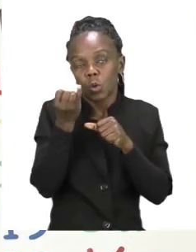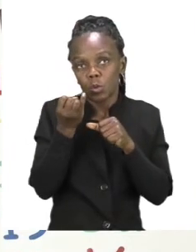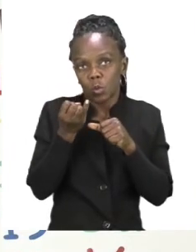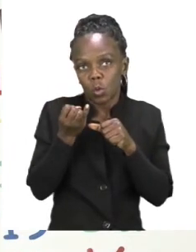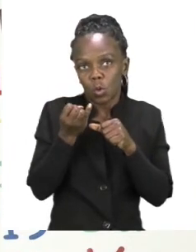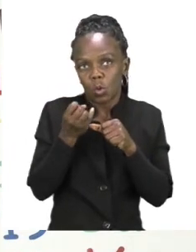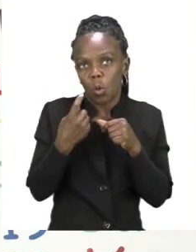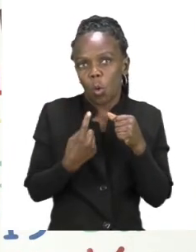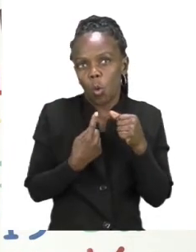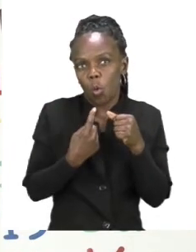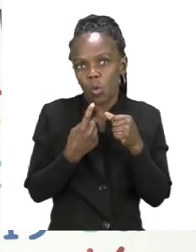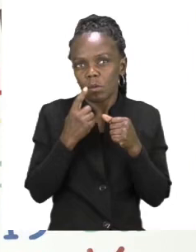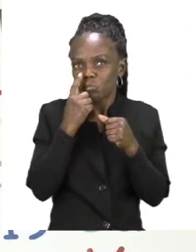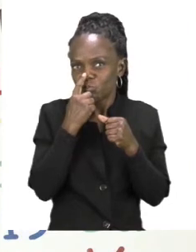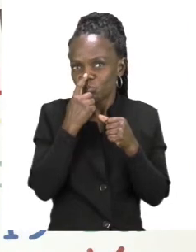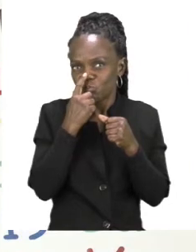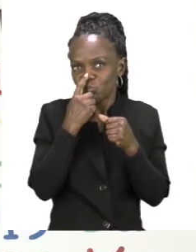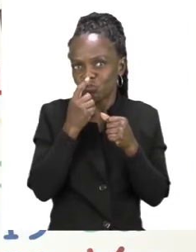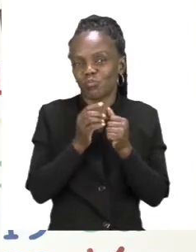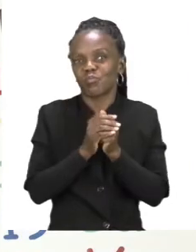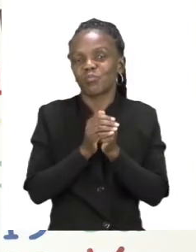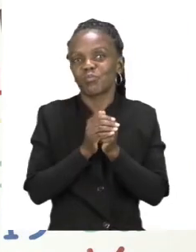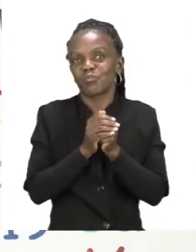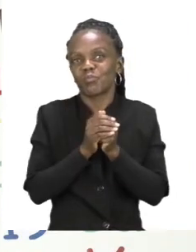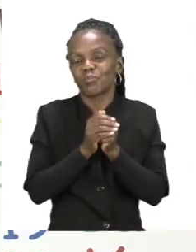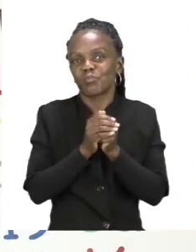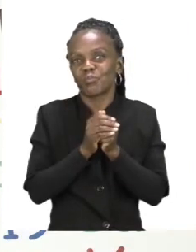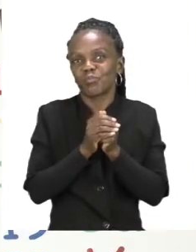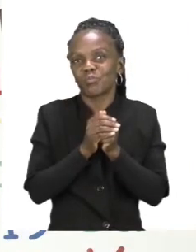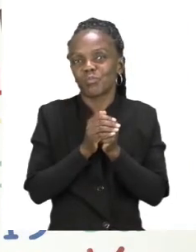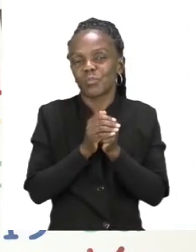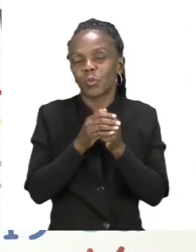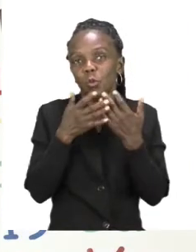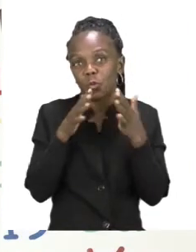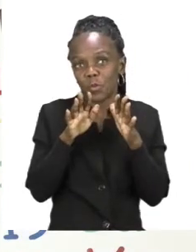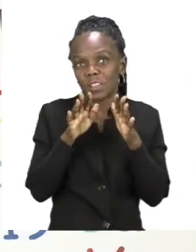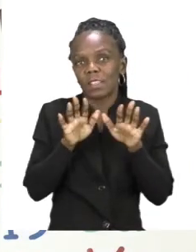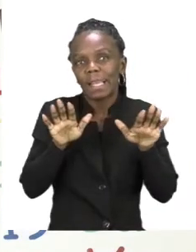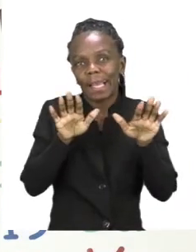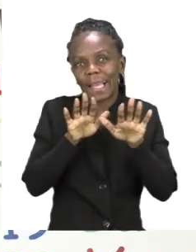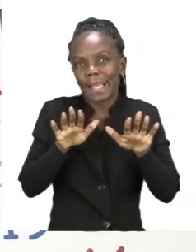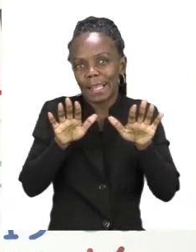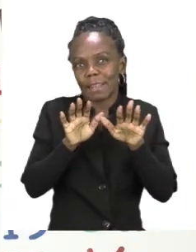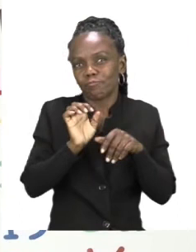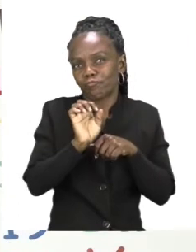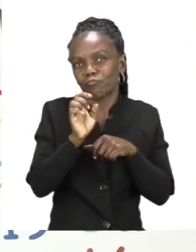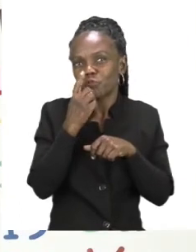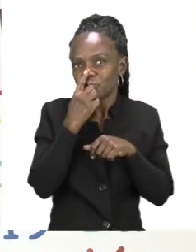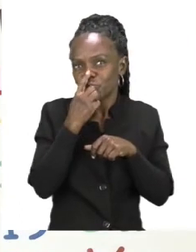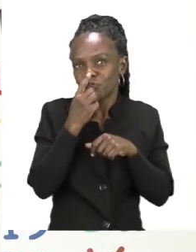own nose. And when you are done, please can you color your nose? Take your